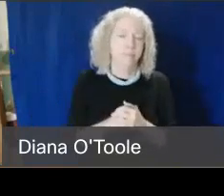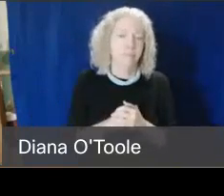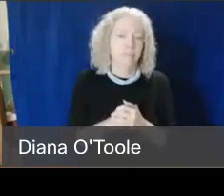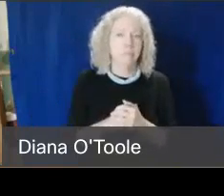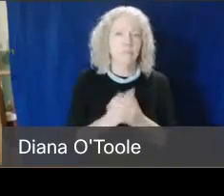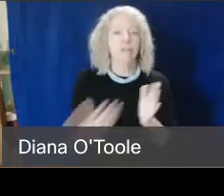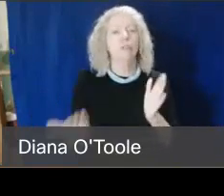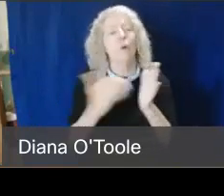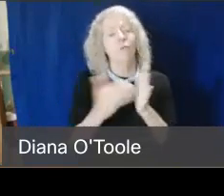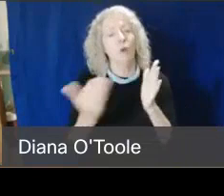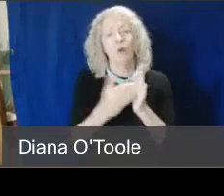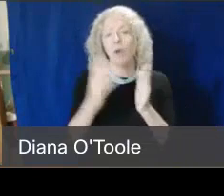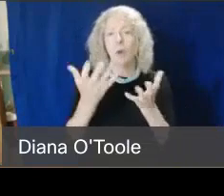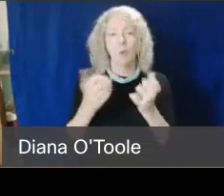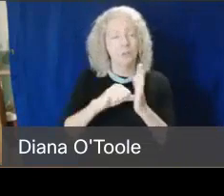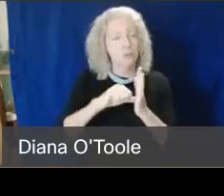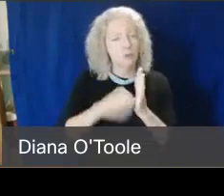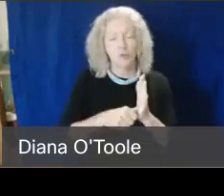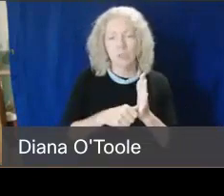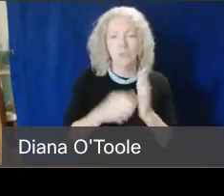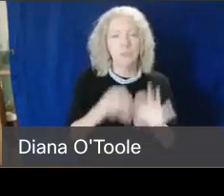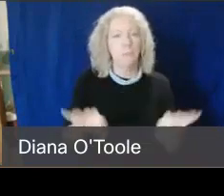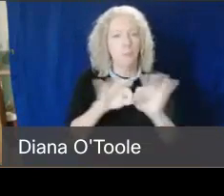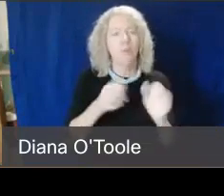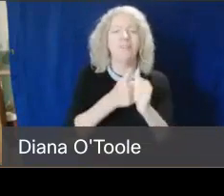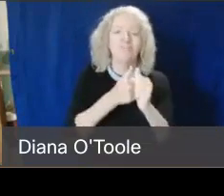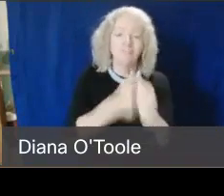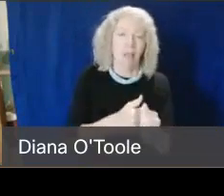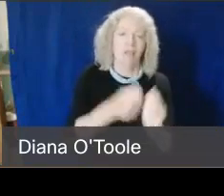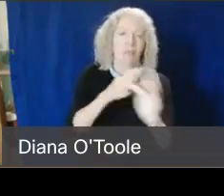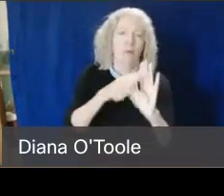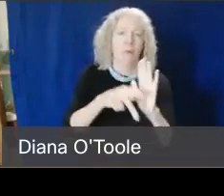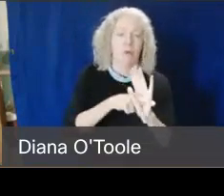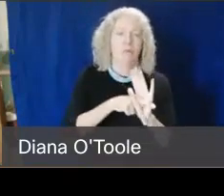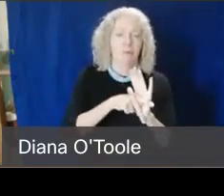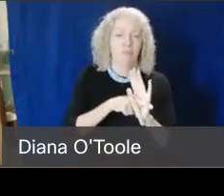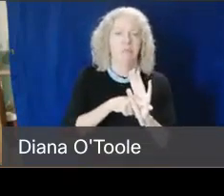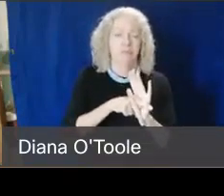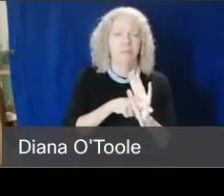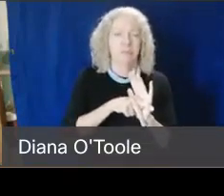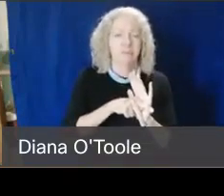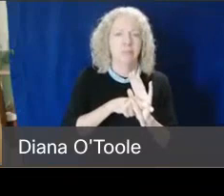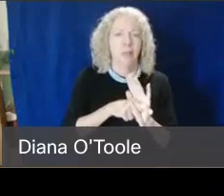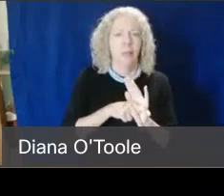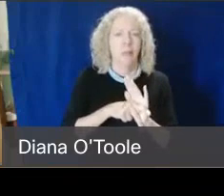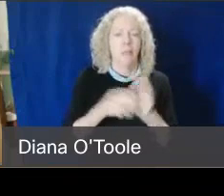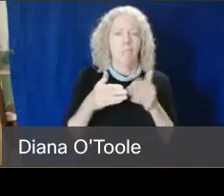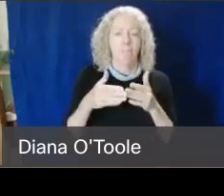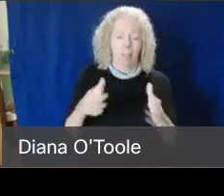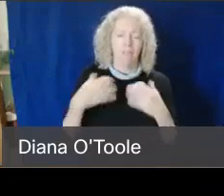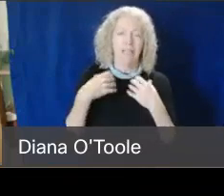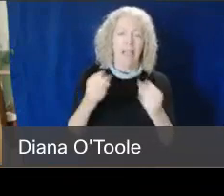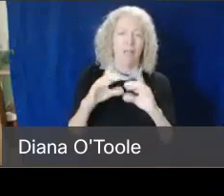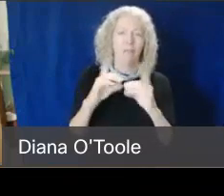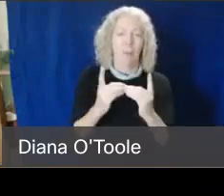how important it is to follow the protocols, the health department protocols on campus. Wearing